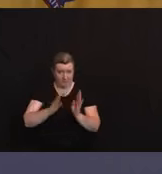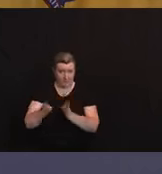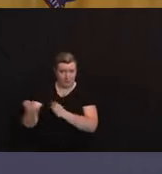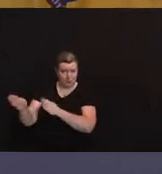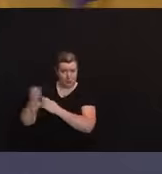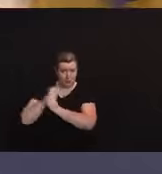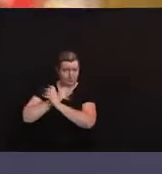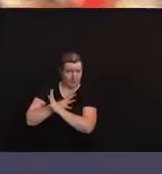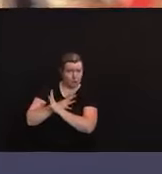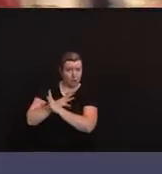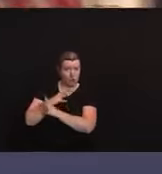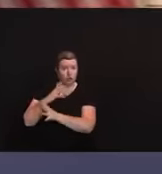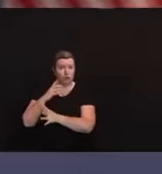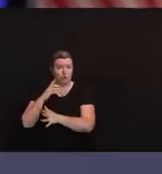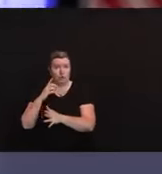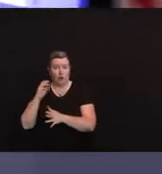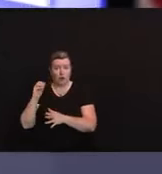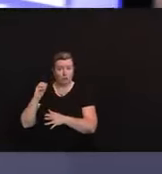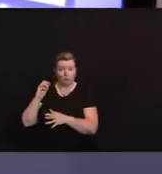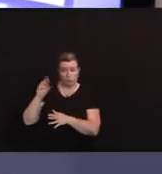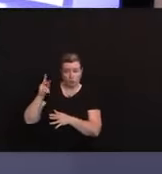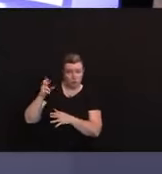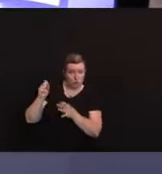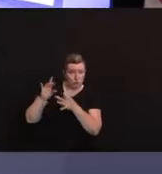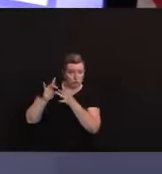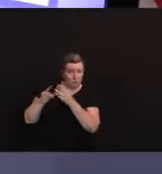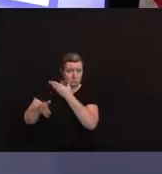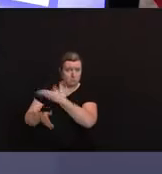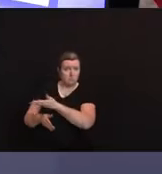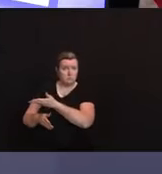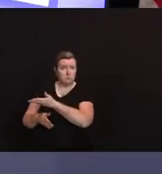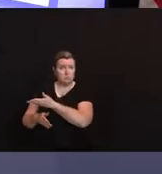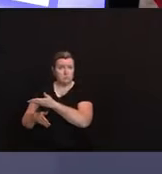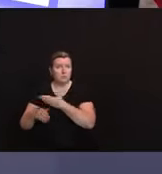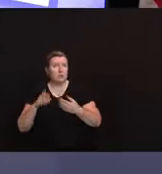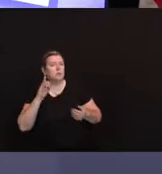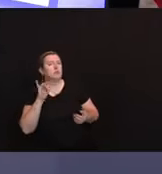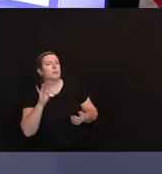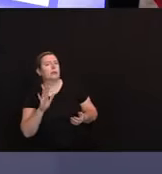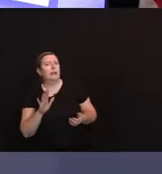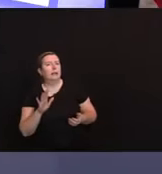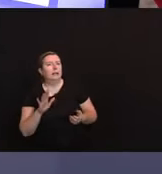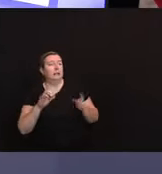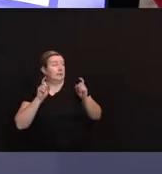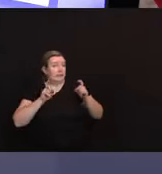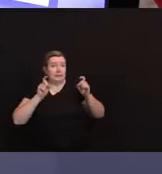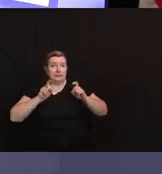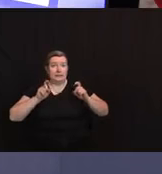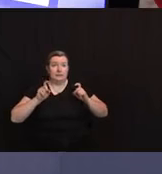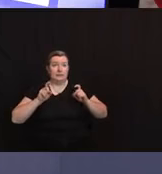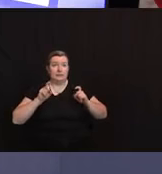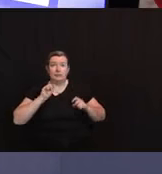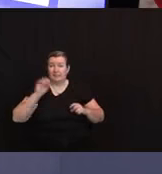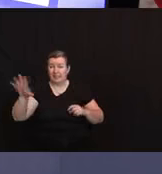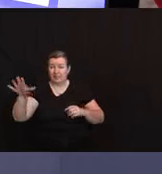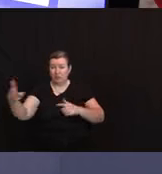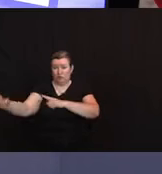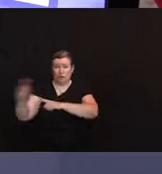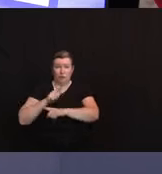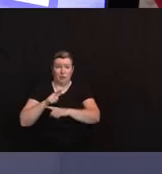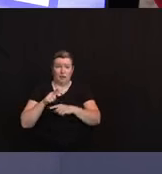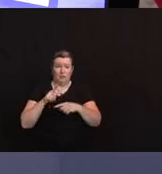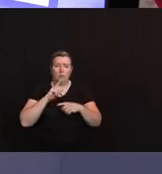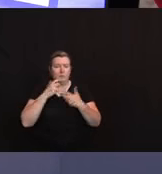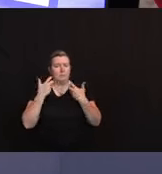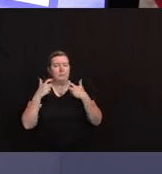on Rutgers? Well, the turnaround on testing, I would have to say right now, is our biggest issue. Because if you